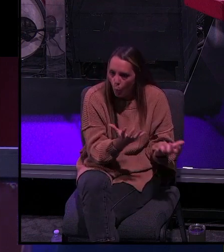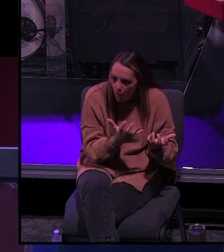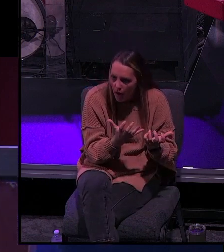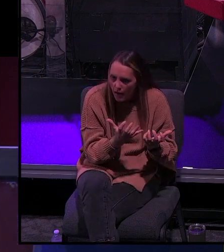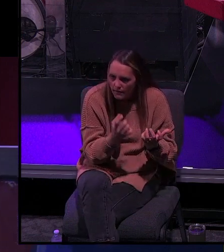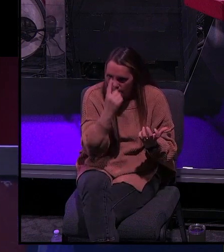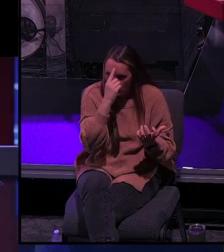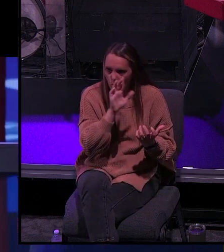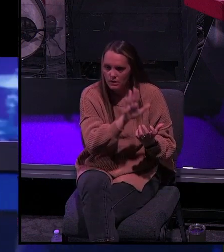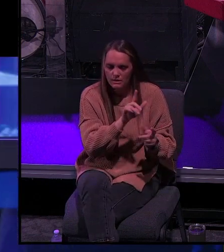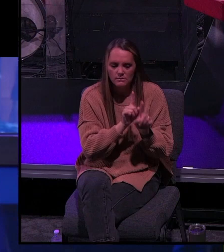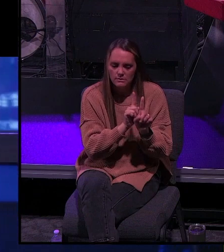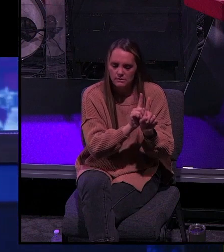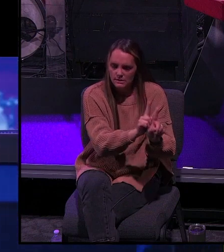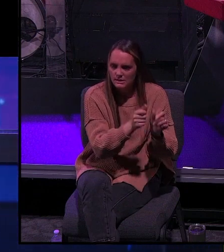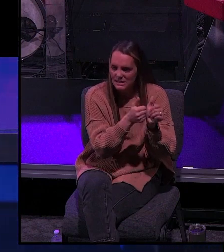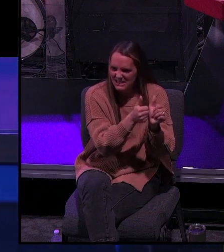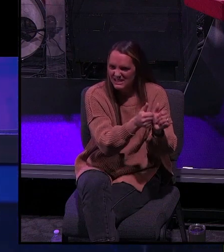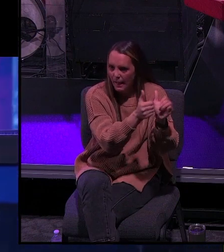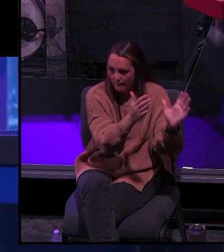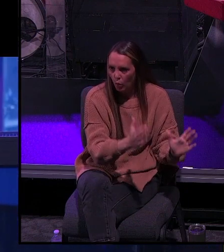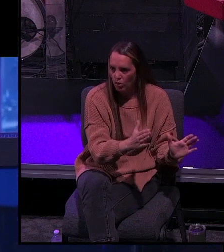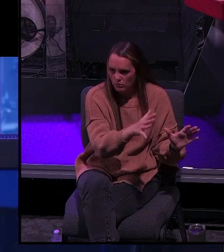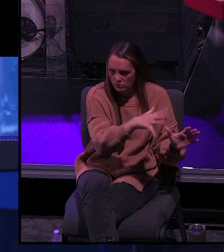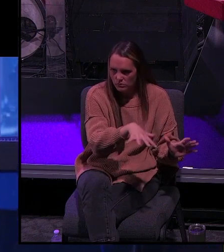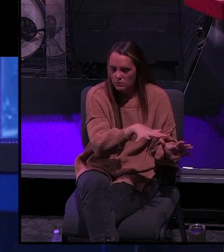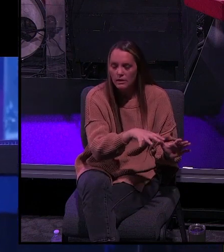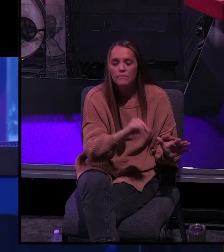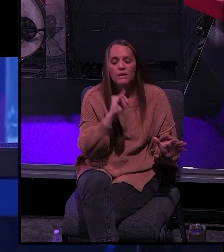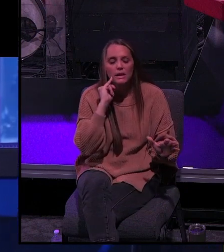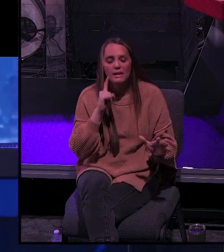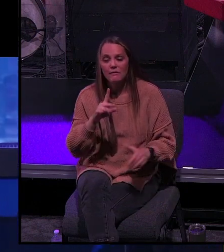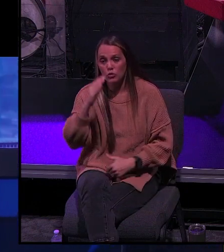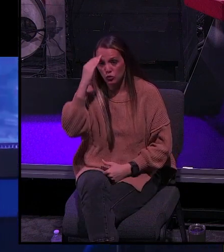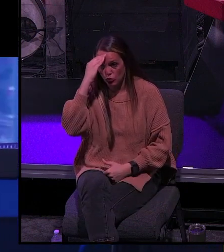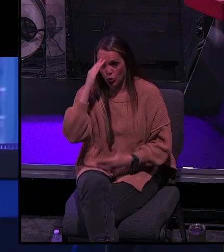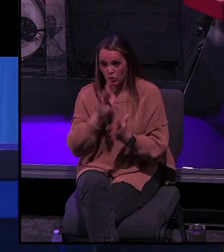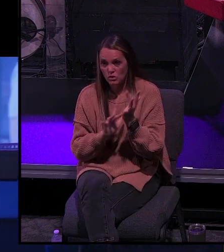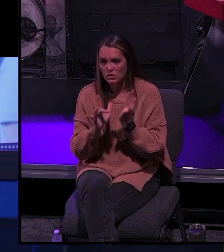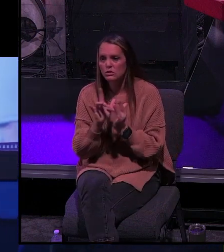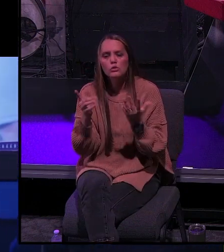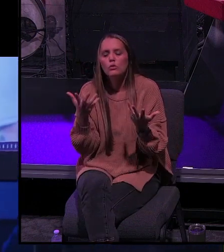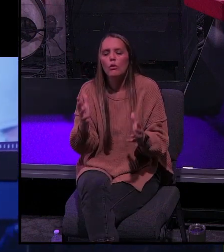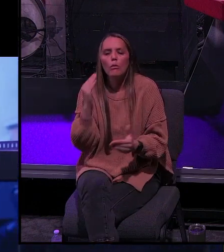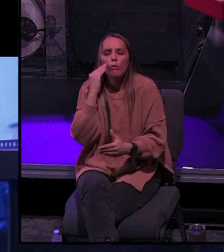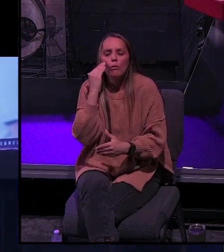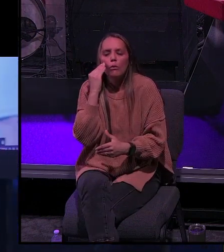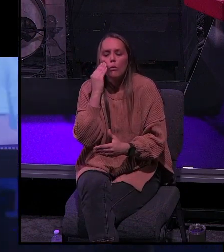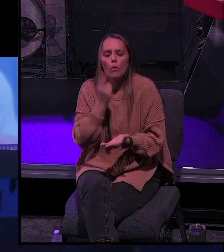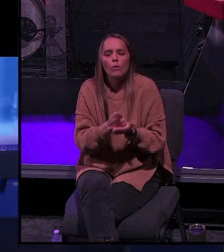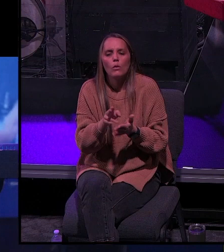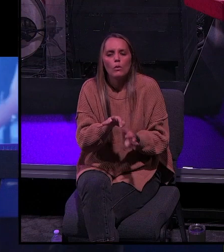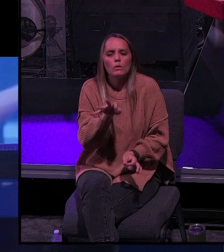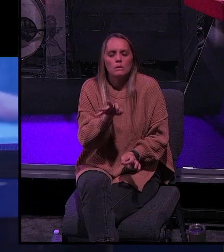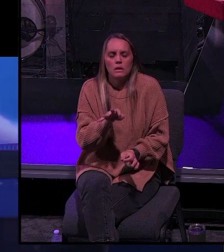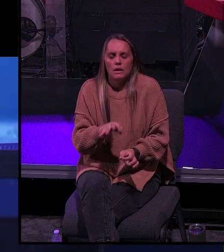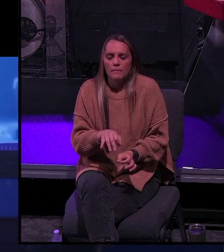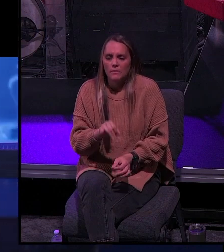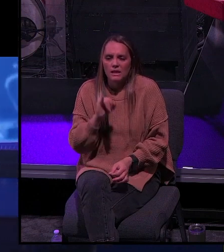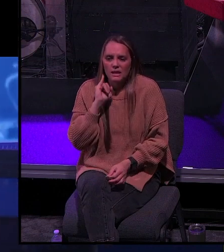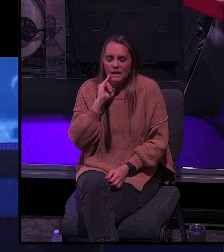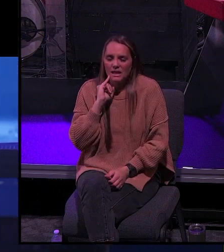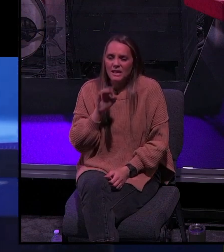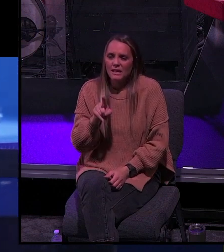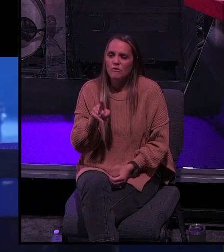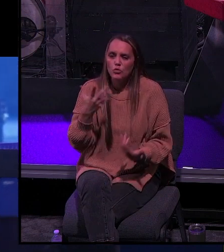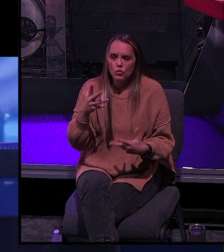His disciples. So if you know Jesus, you know the Holy Spirit already. If you've come to a place in your life where you've entrusted your life